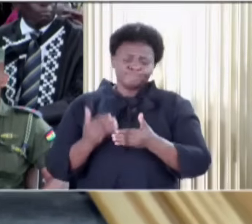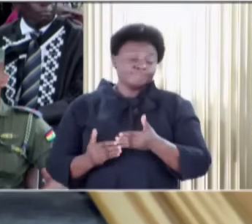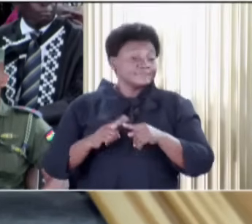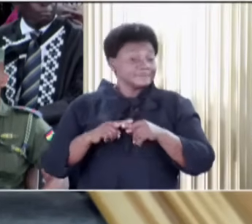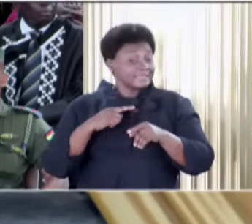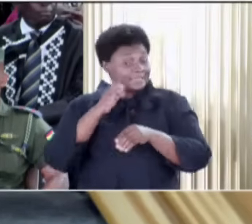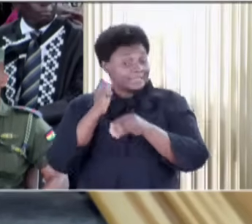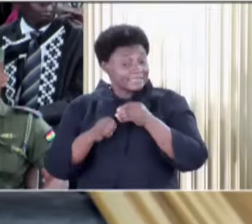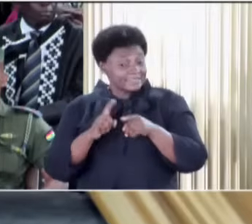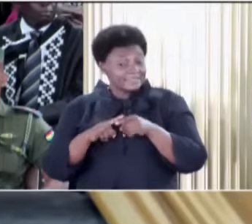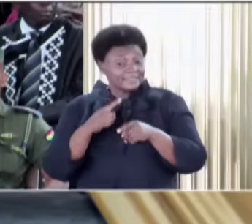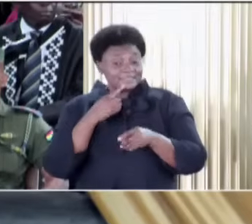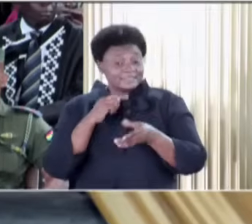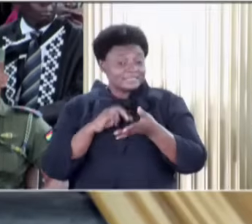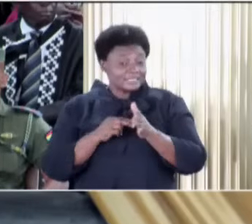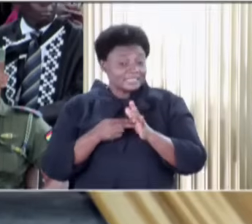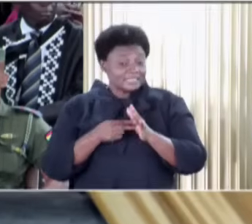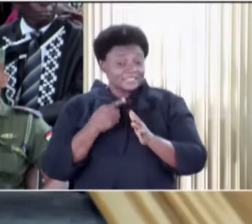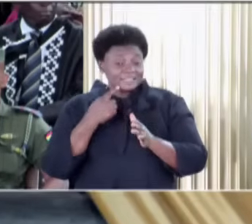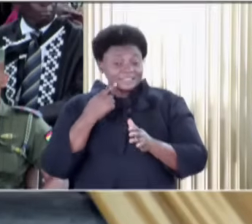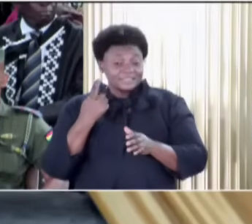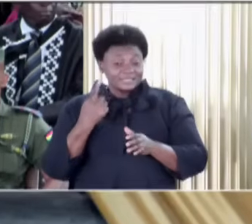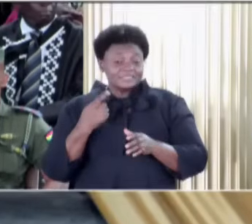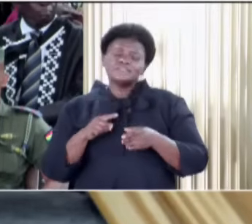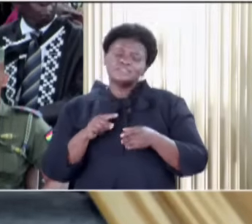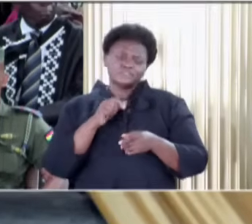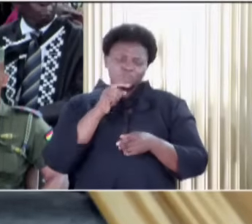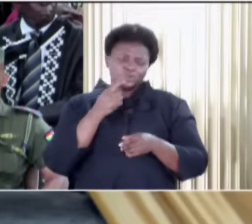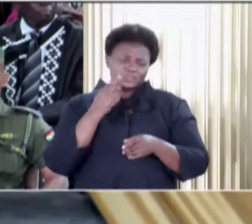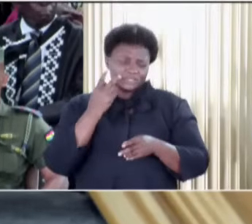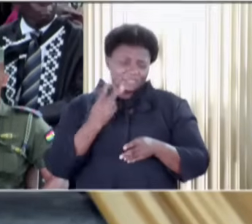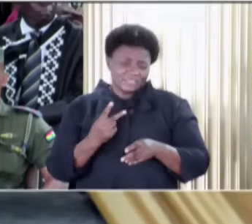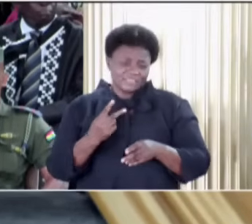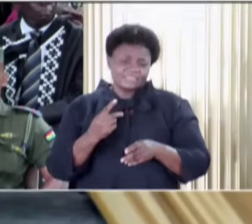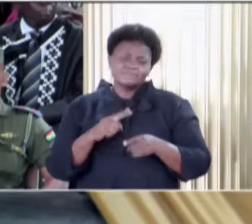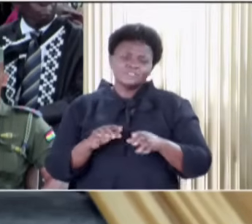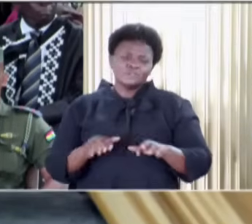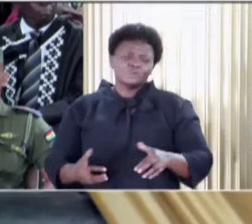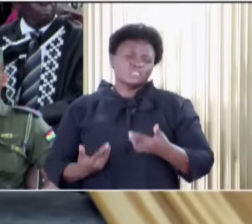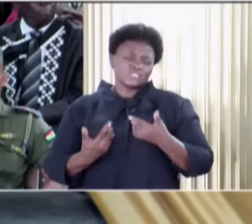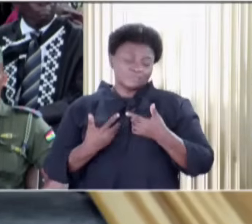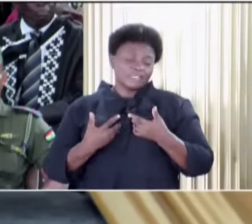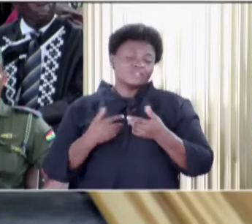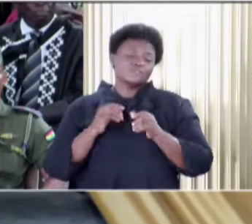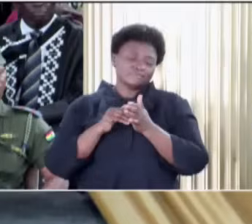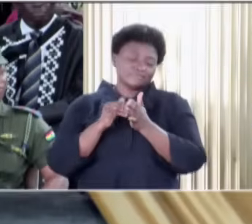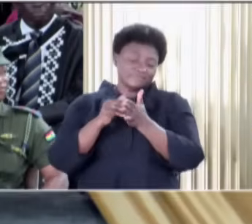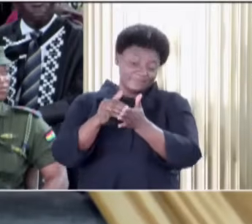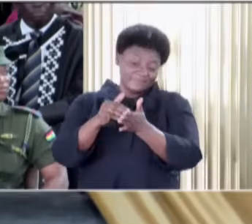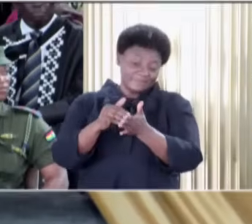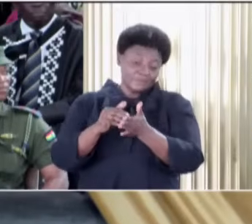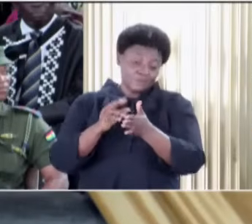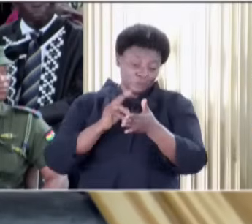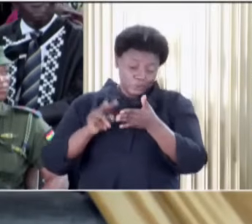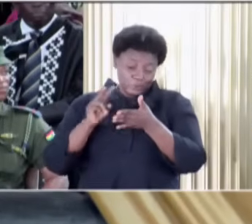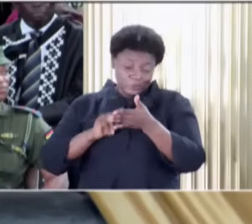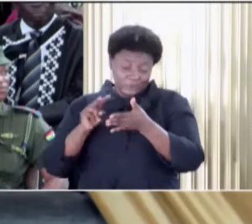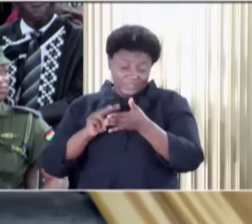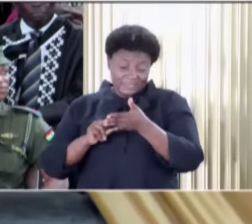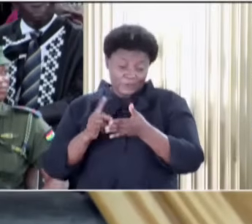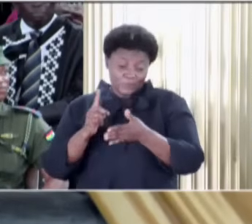that progress does not always look like a big leap, but it always requires persistency. Reading one more